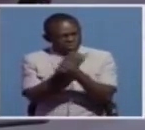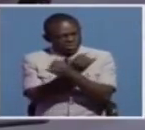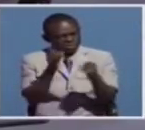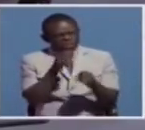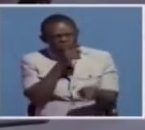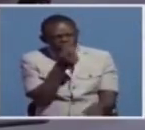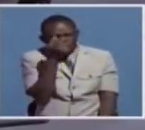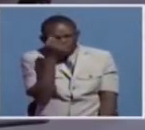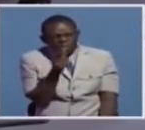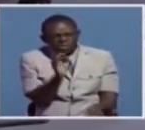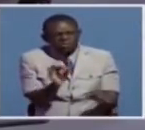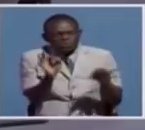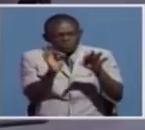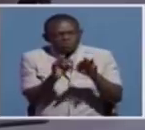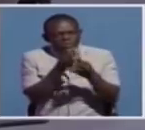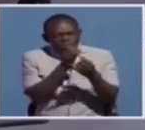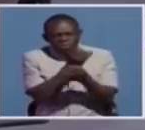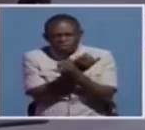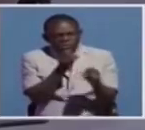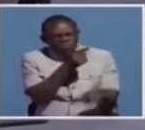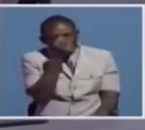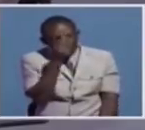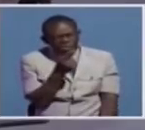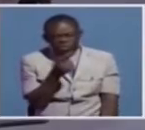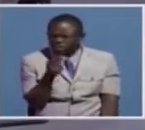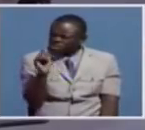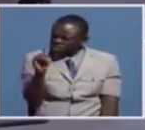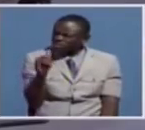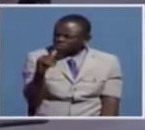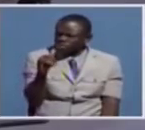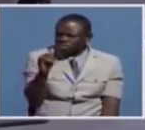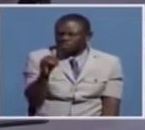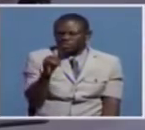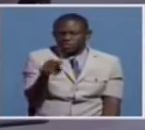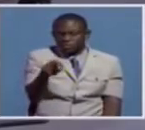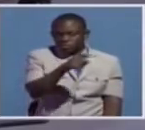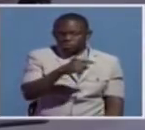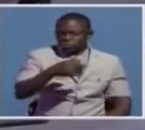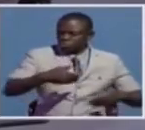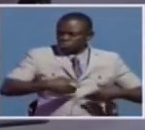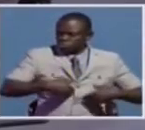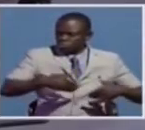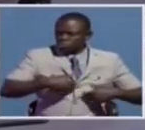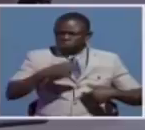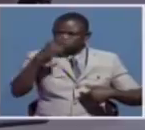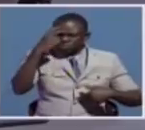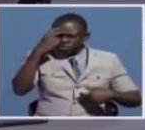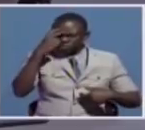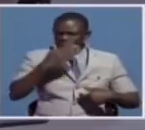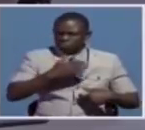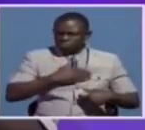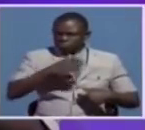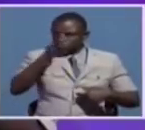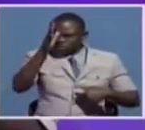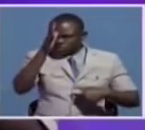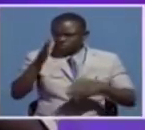I spent a lot of time with the youth who would be guarding my father's house. In fact, they taught me how to play drafts,